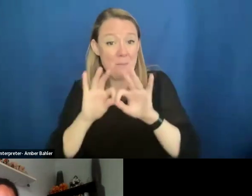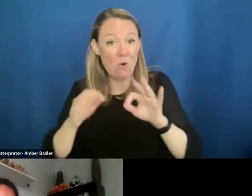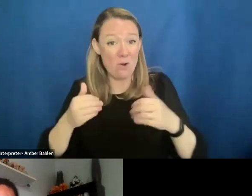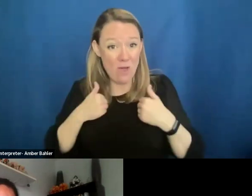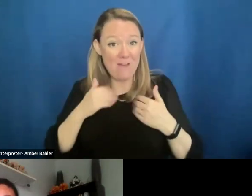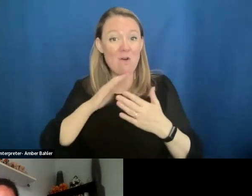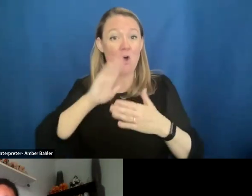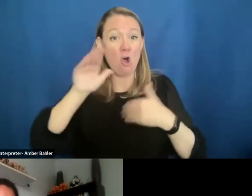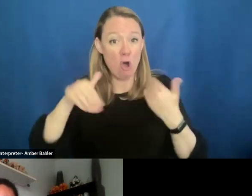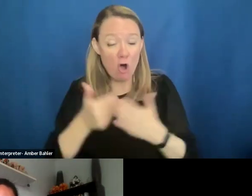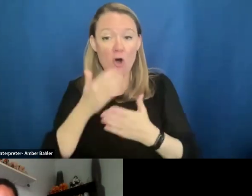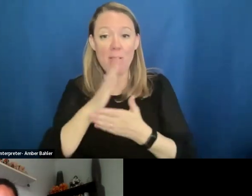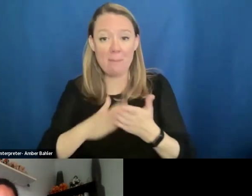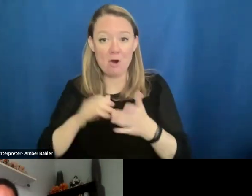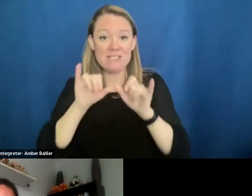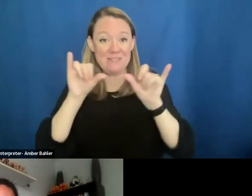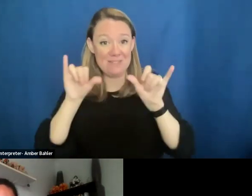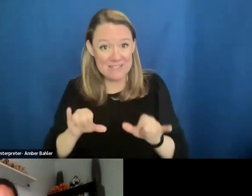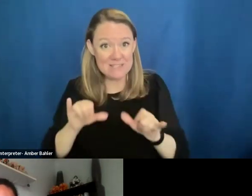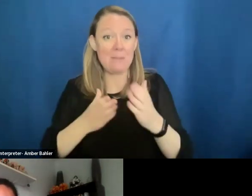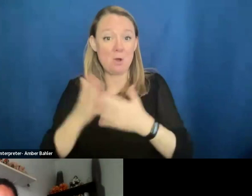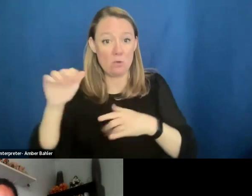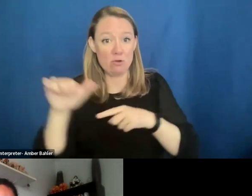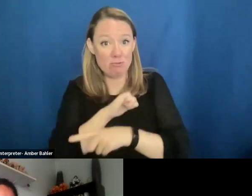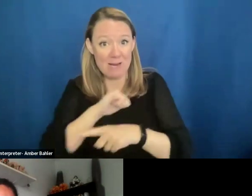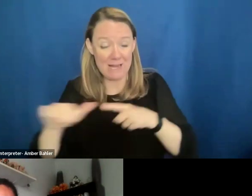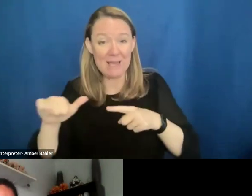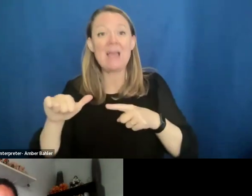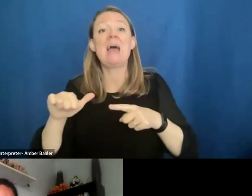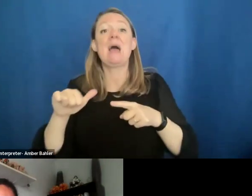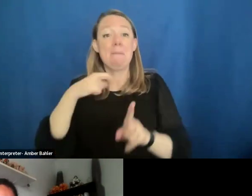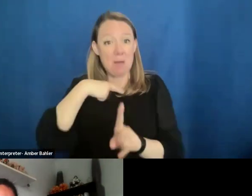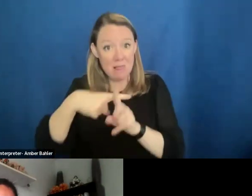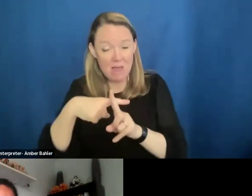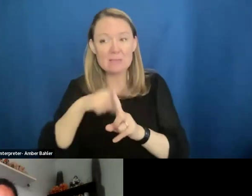having them know each other and work together and more collaboratively for better treatment.